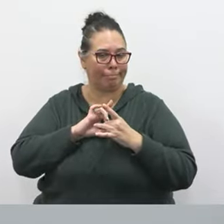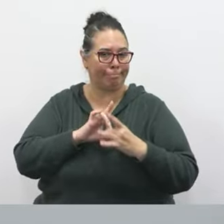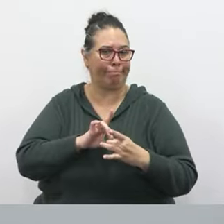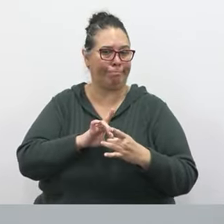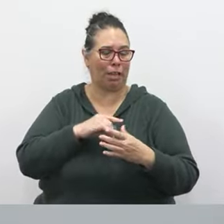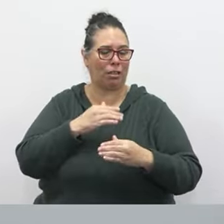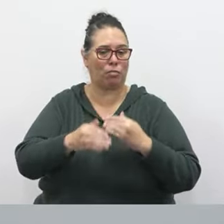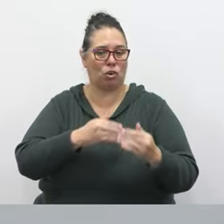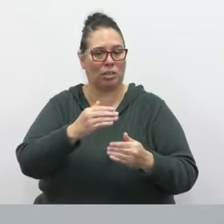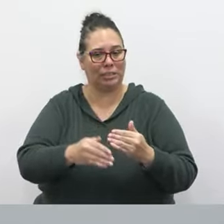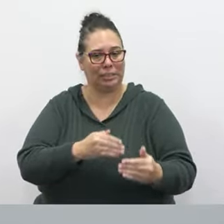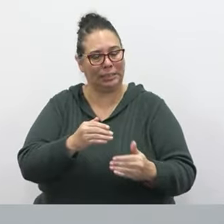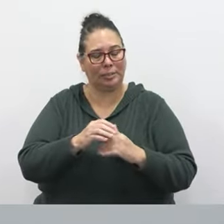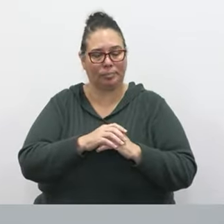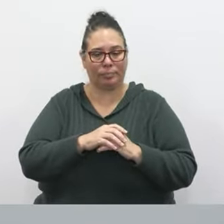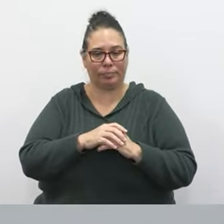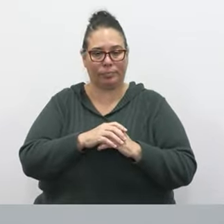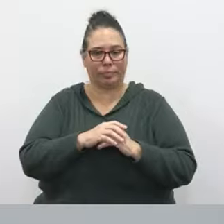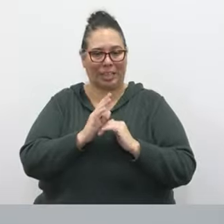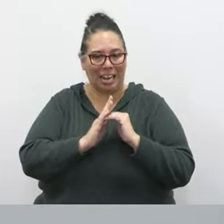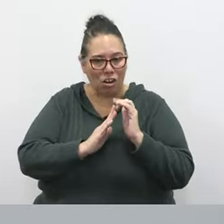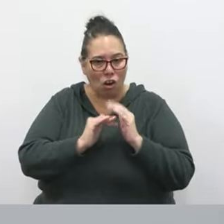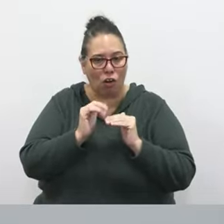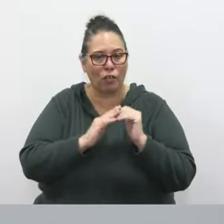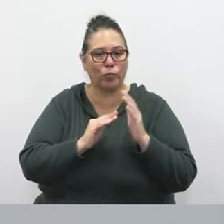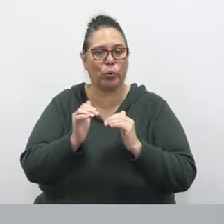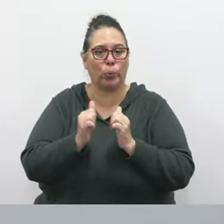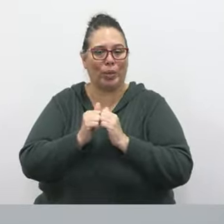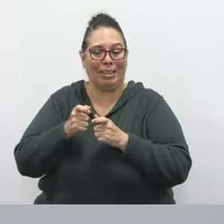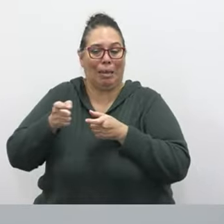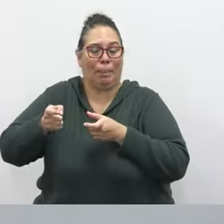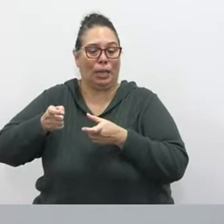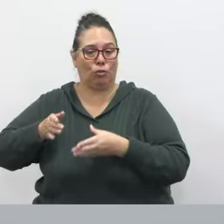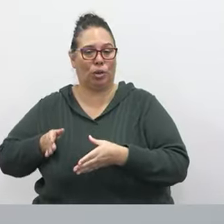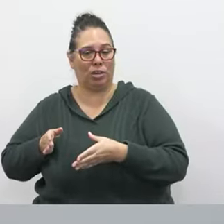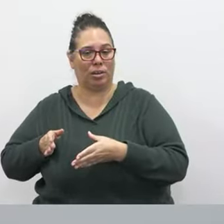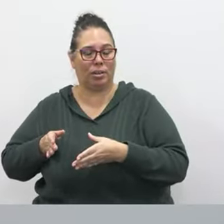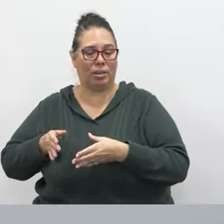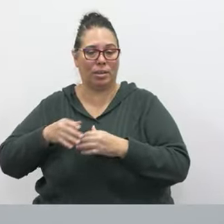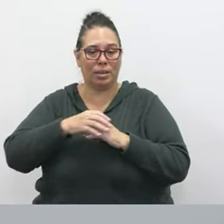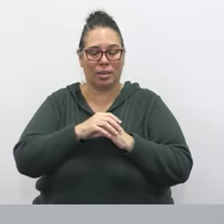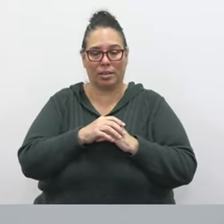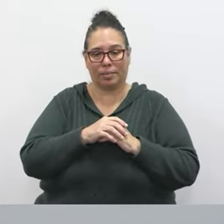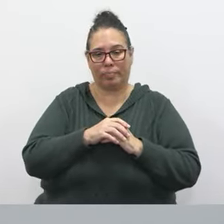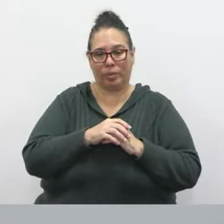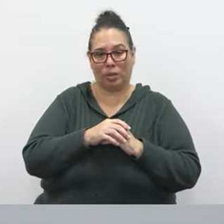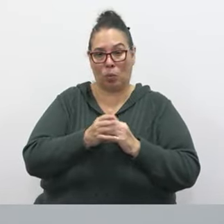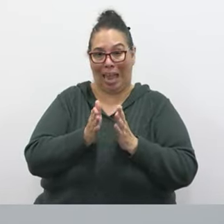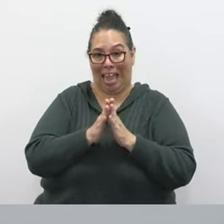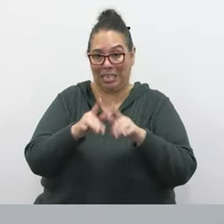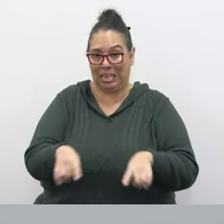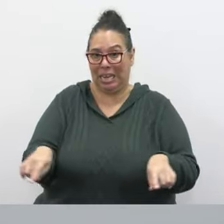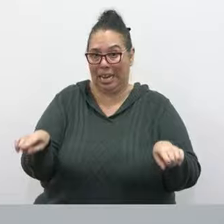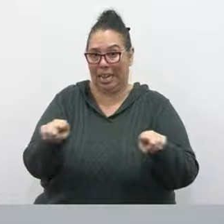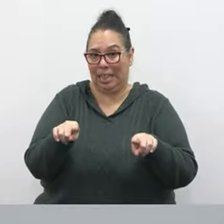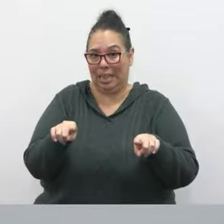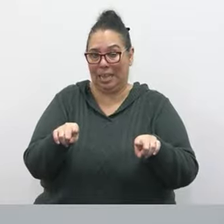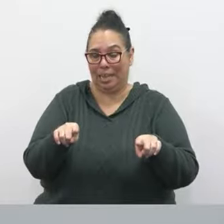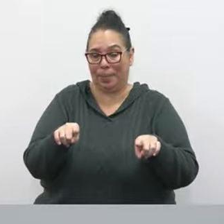process, be comfortable with administration, and then also how we are asking them